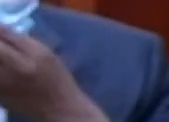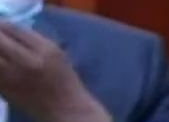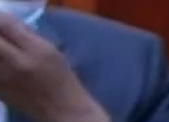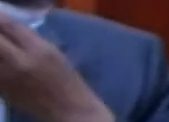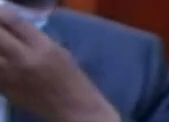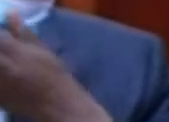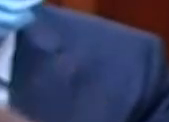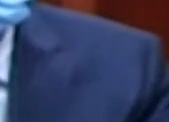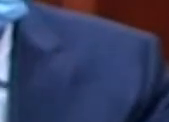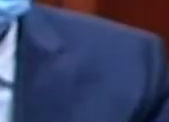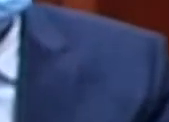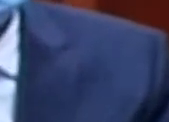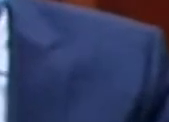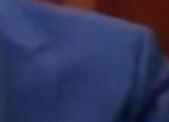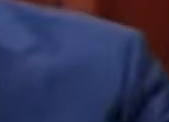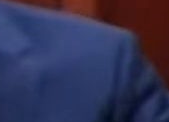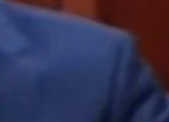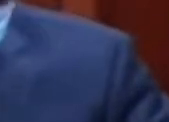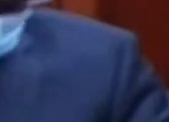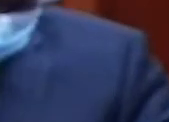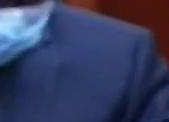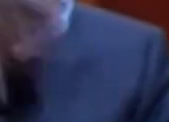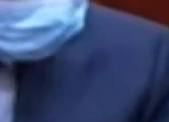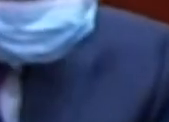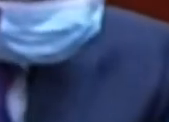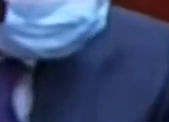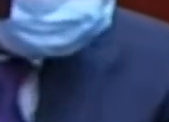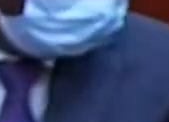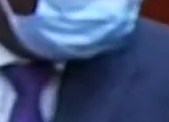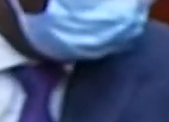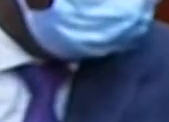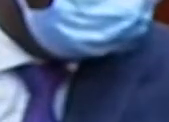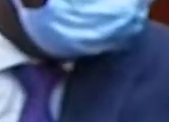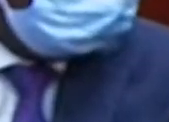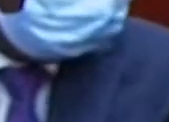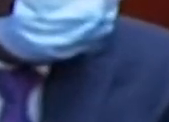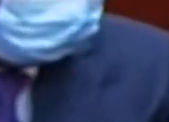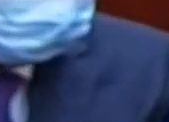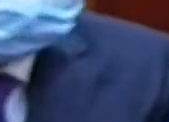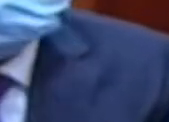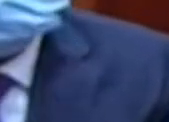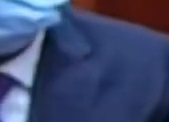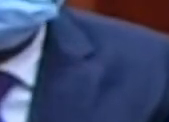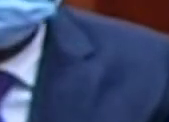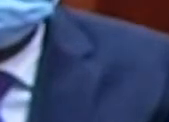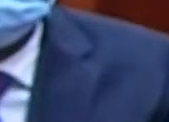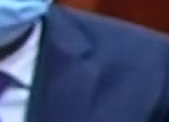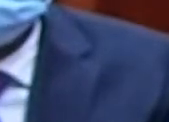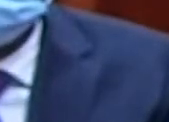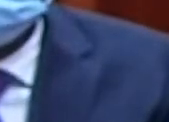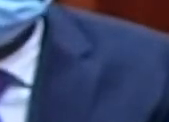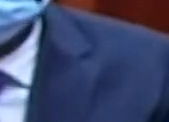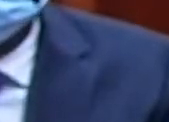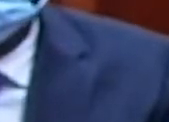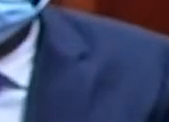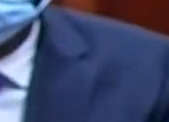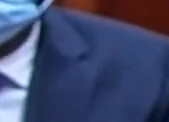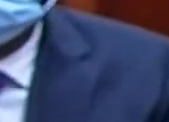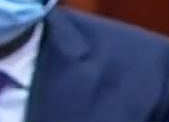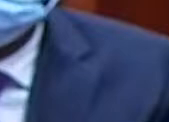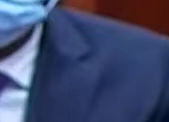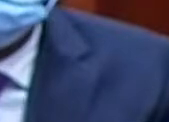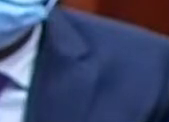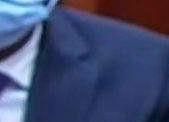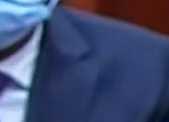humble beginnings as a club, a big stick, to cajole, bamboozle, and intimidate their